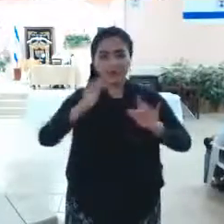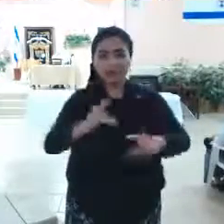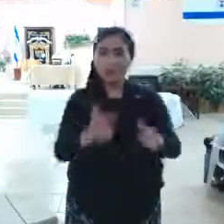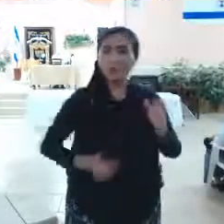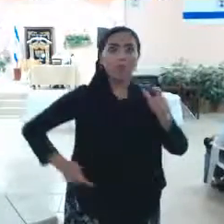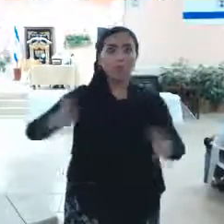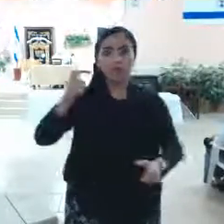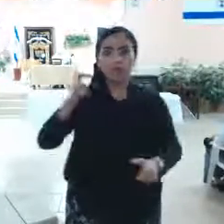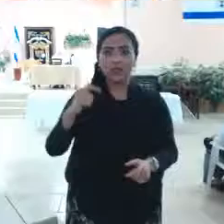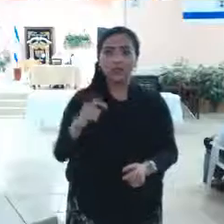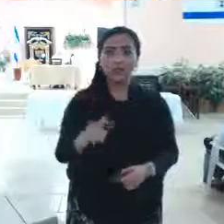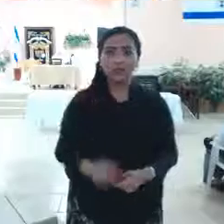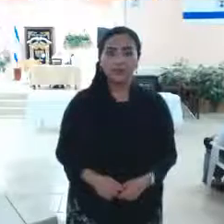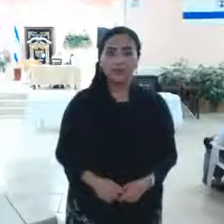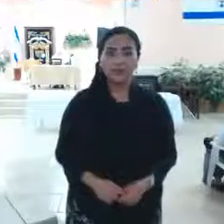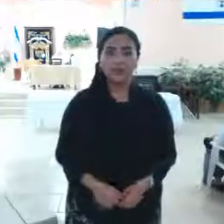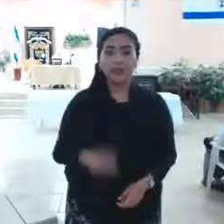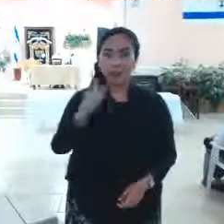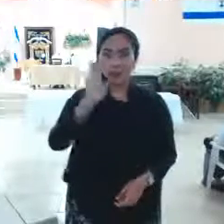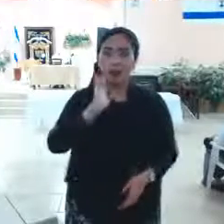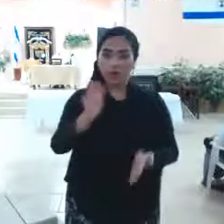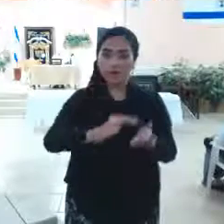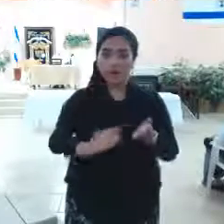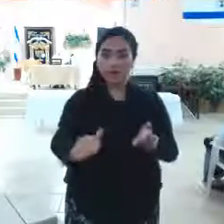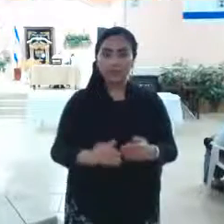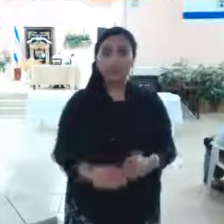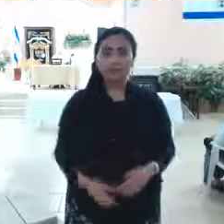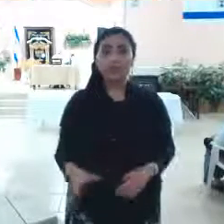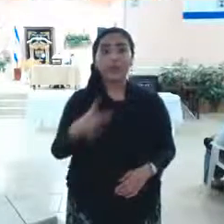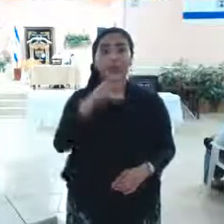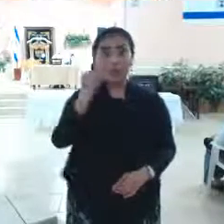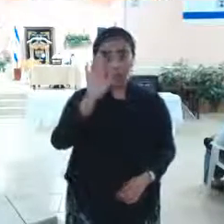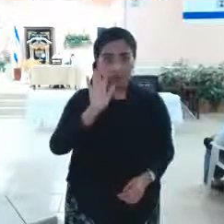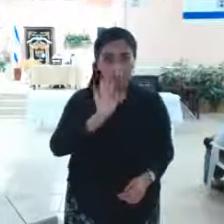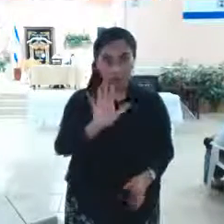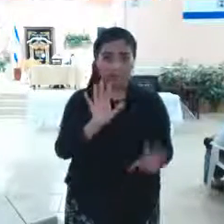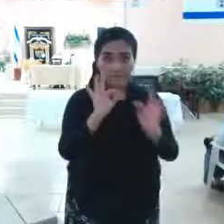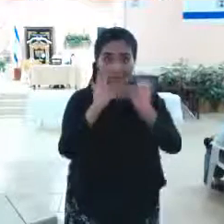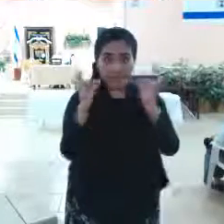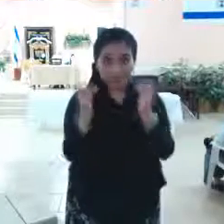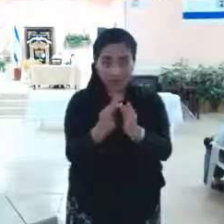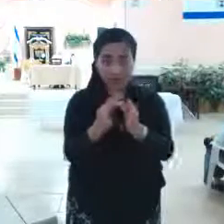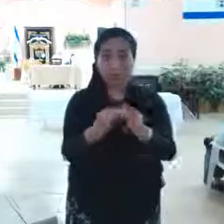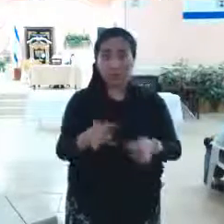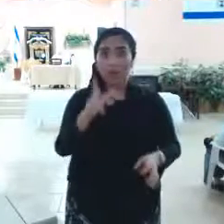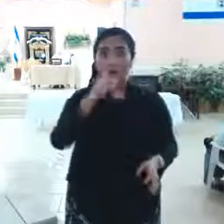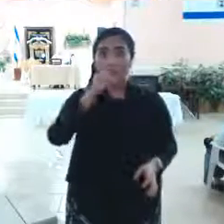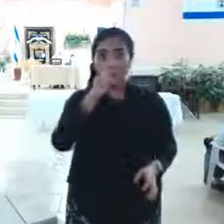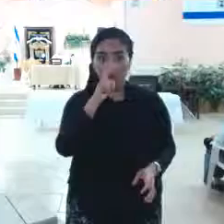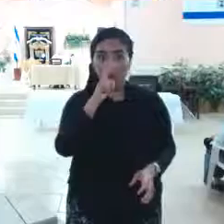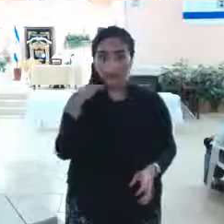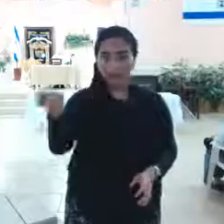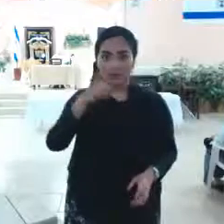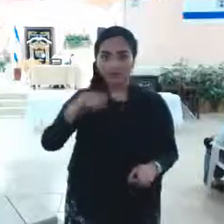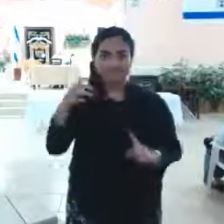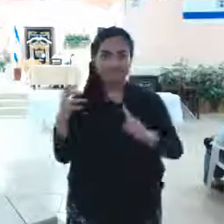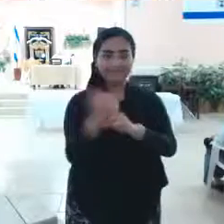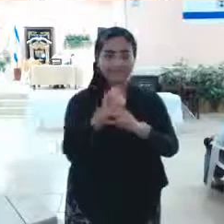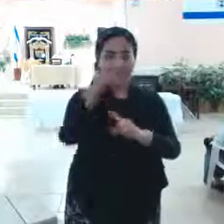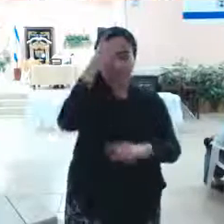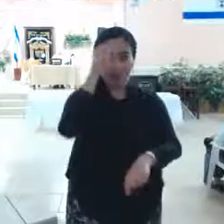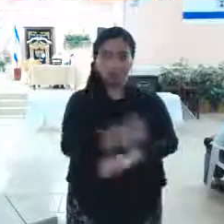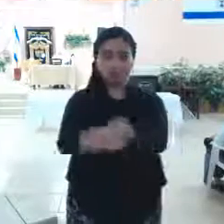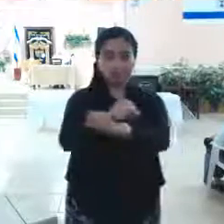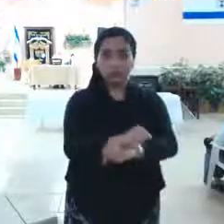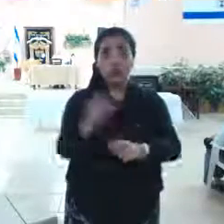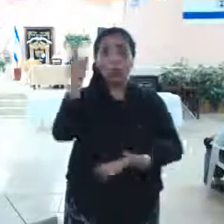tremendous mercy, tremendously big, great mercy. He is going to forgive you and your family that they are